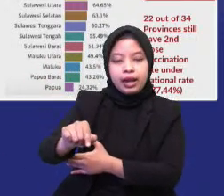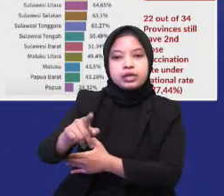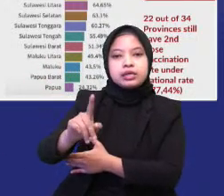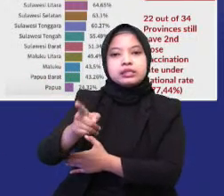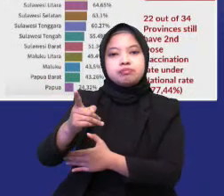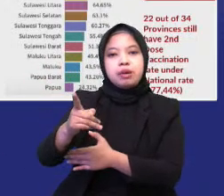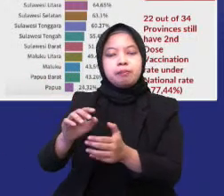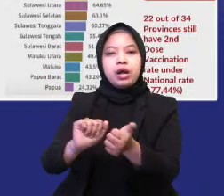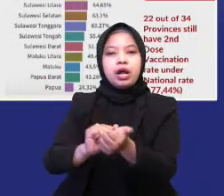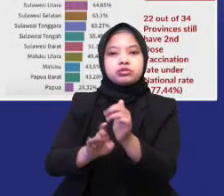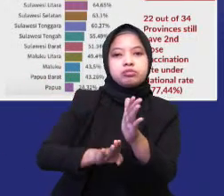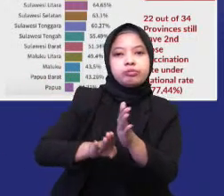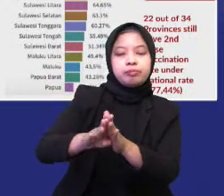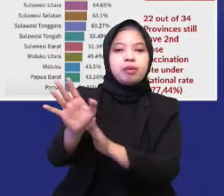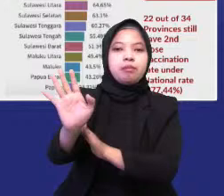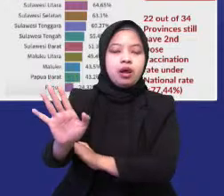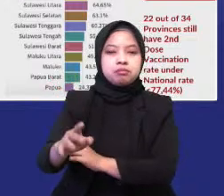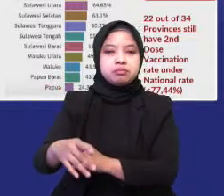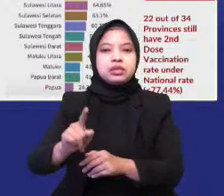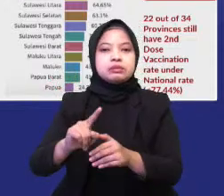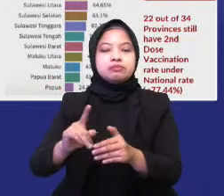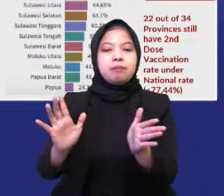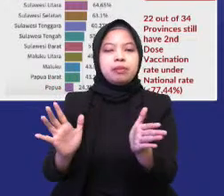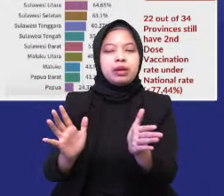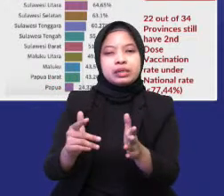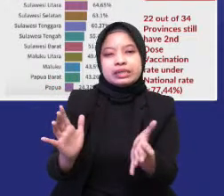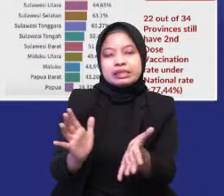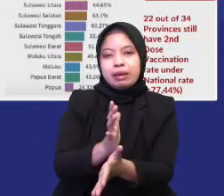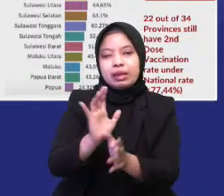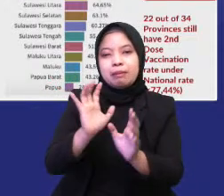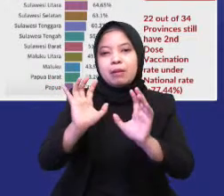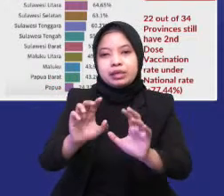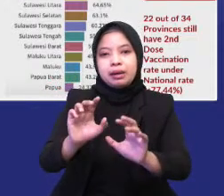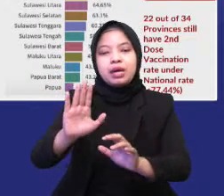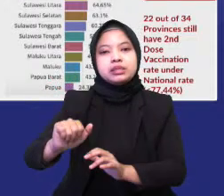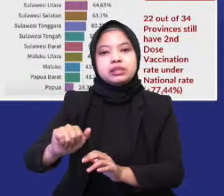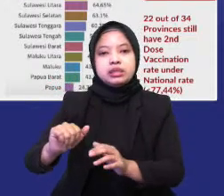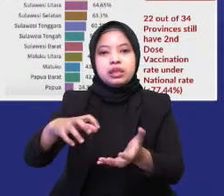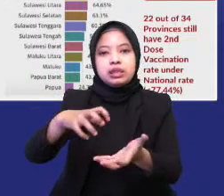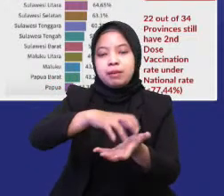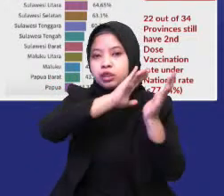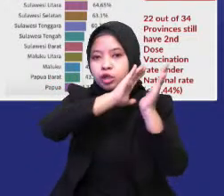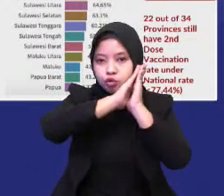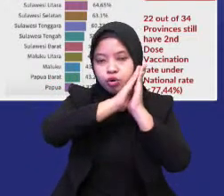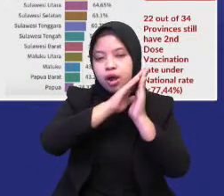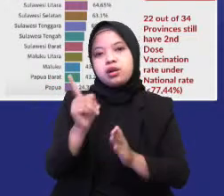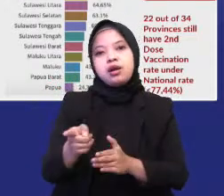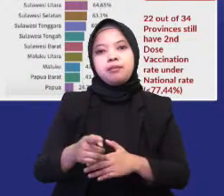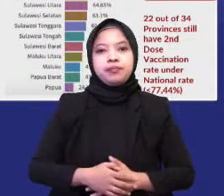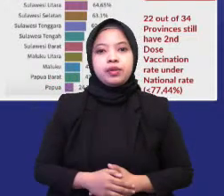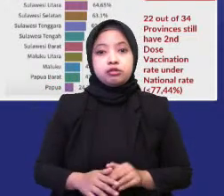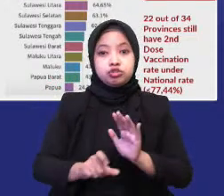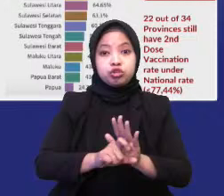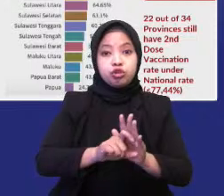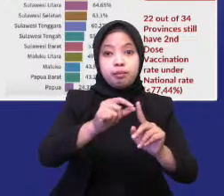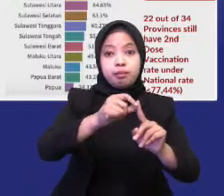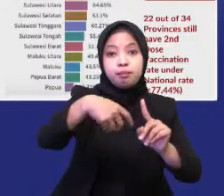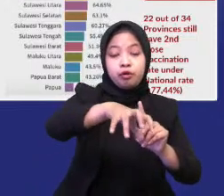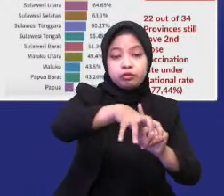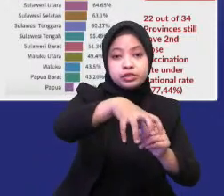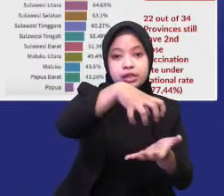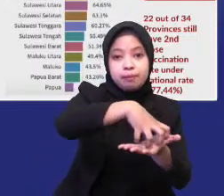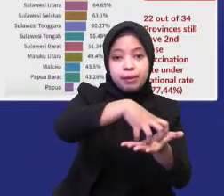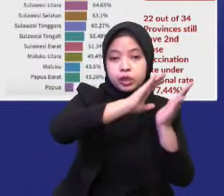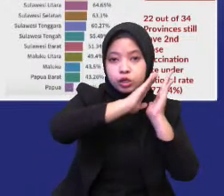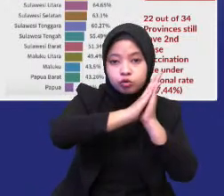the third spike, currently only at around 4%. However, there are still provinces with BOR